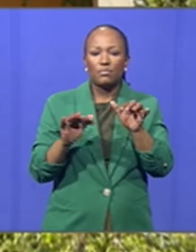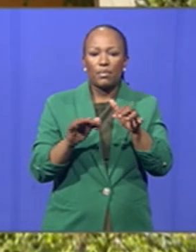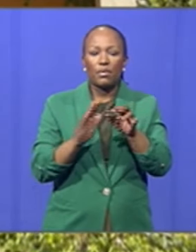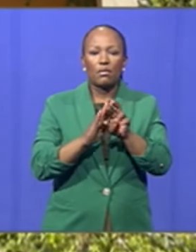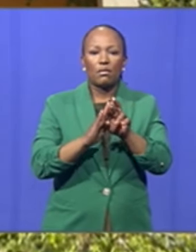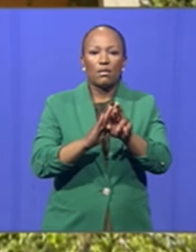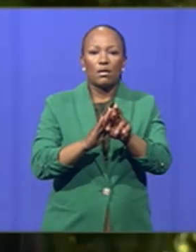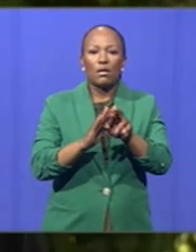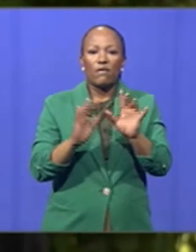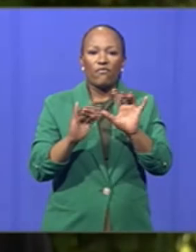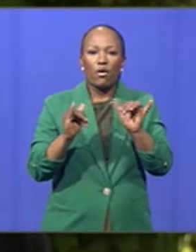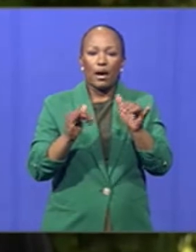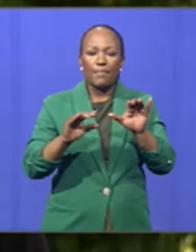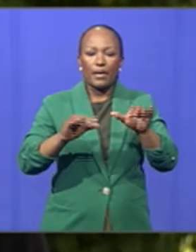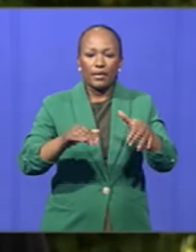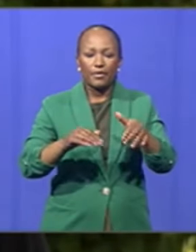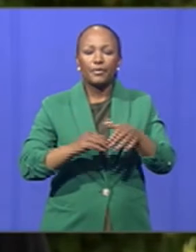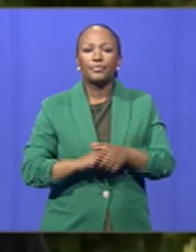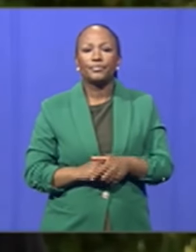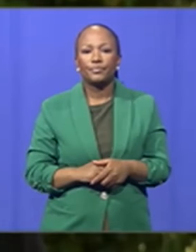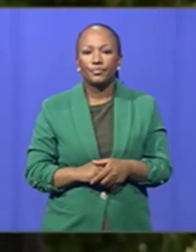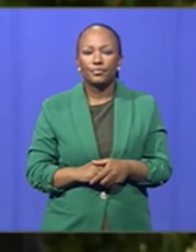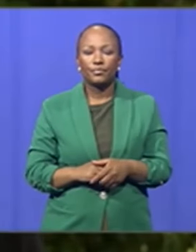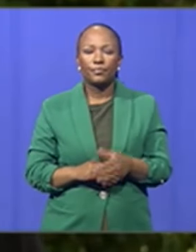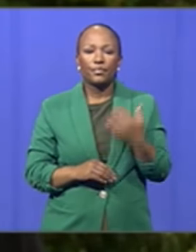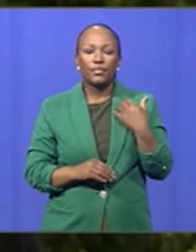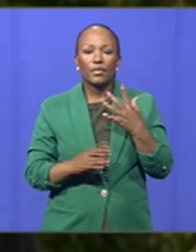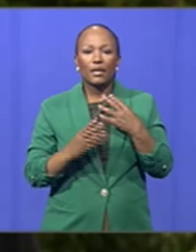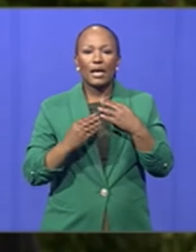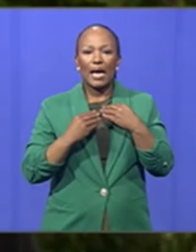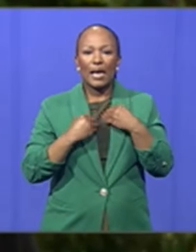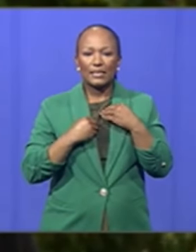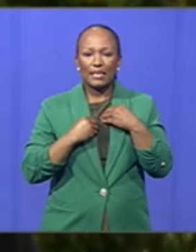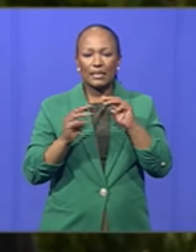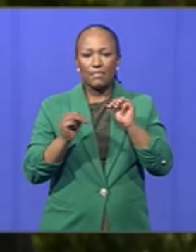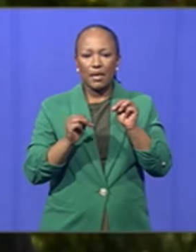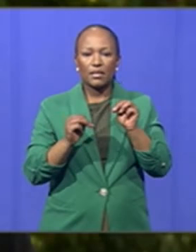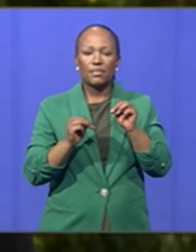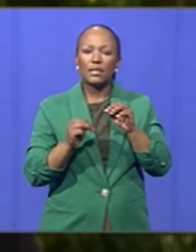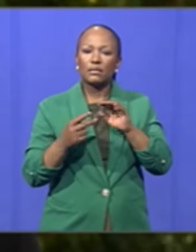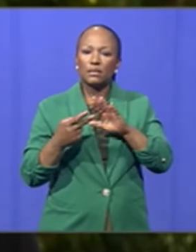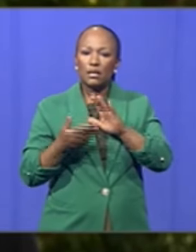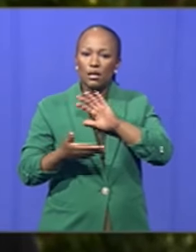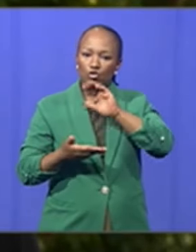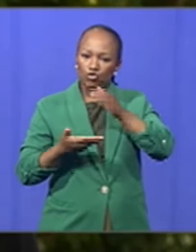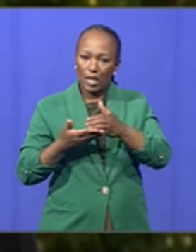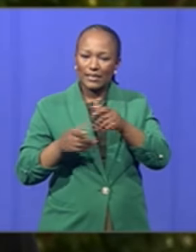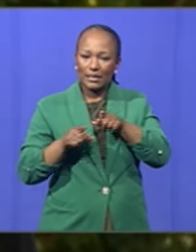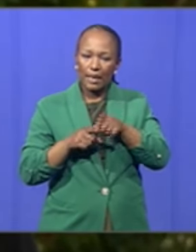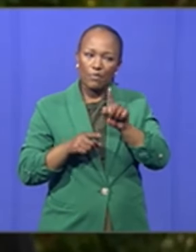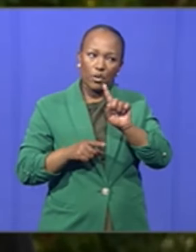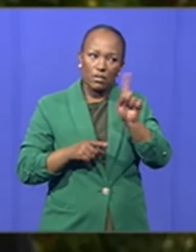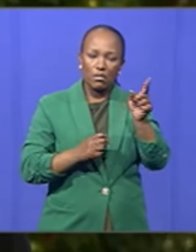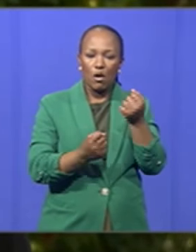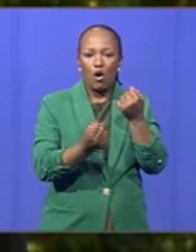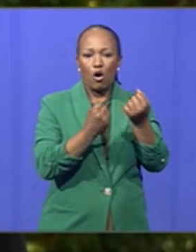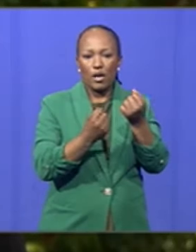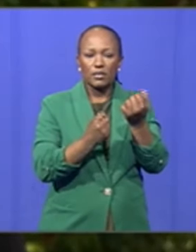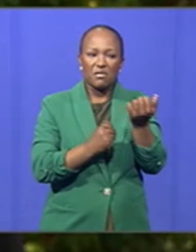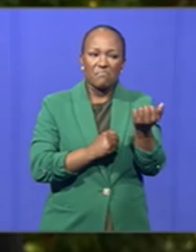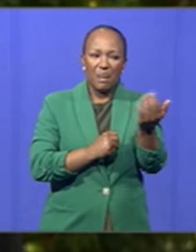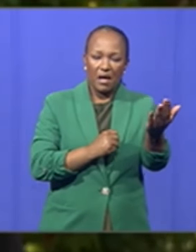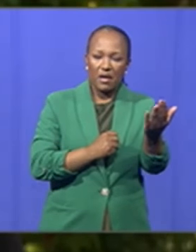gare ga khamphane. Re isitse Makgoba Asset Management Court re isitse le Trust Court and then le master re ngwaletse